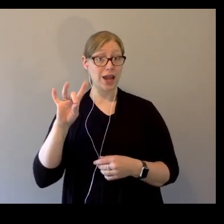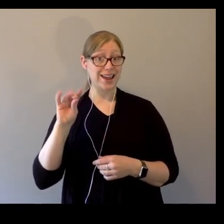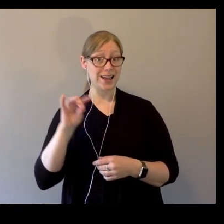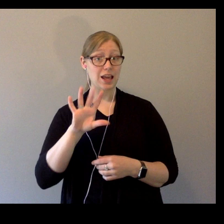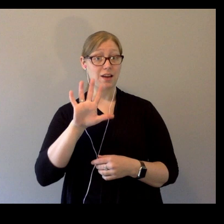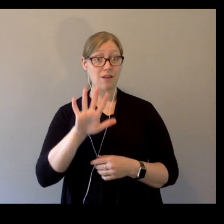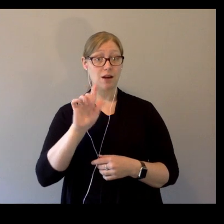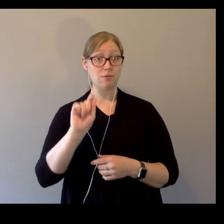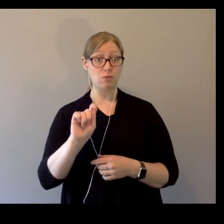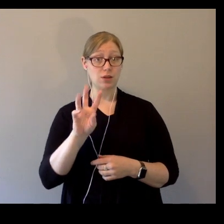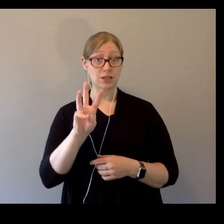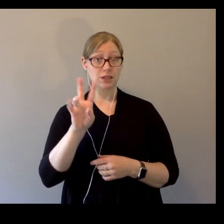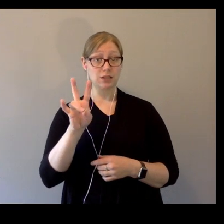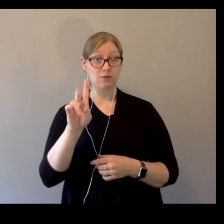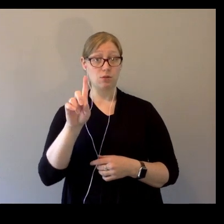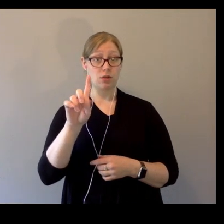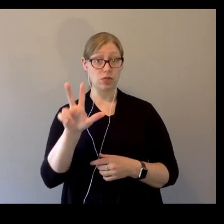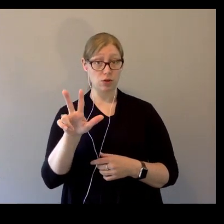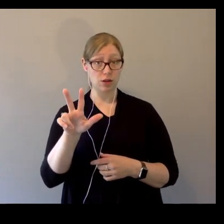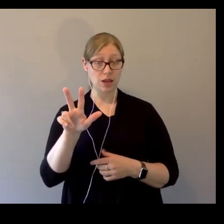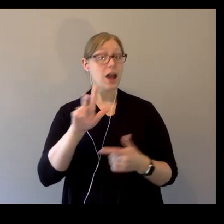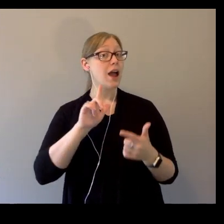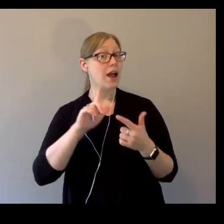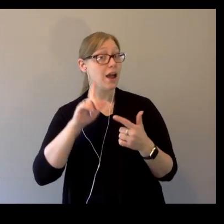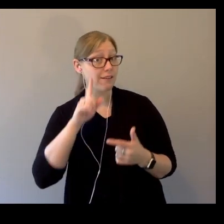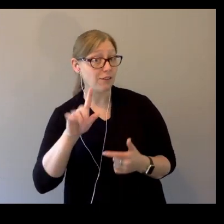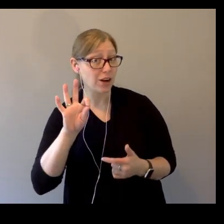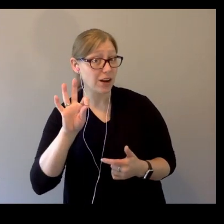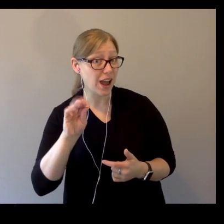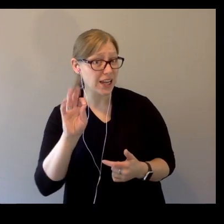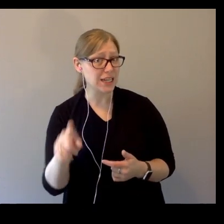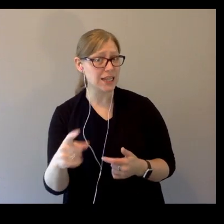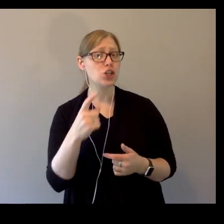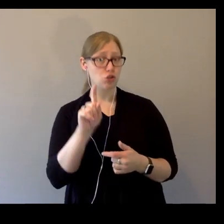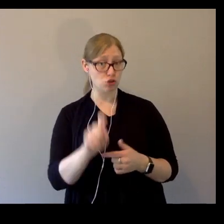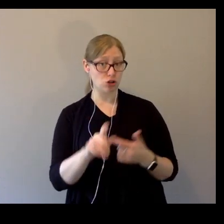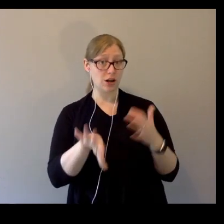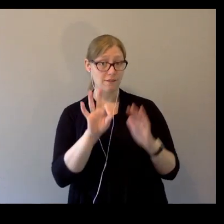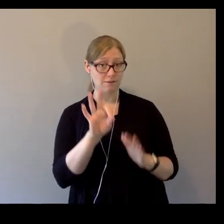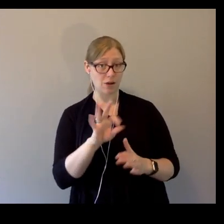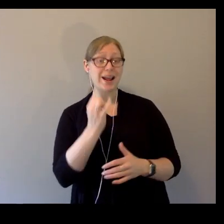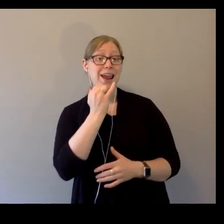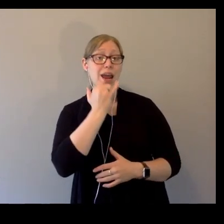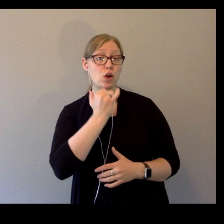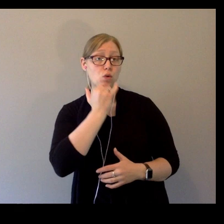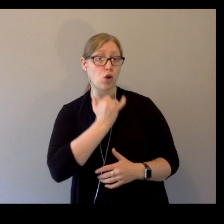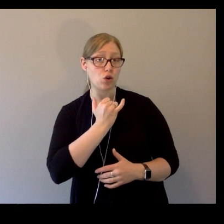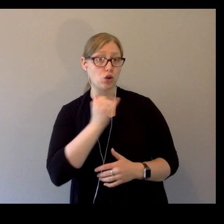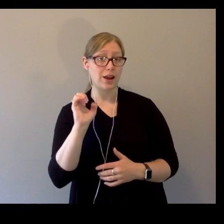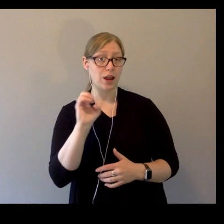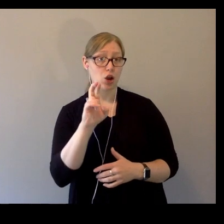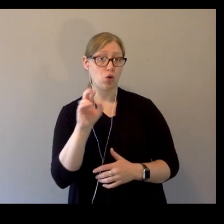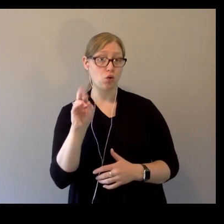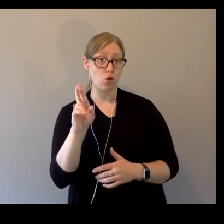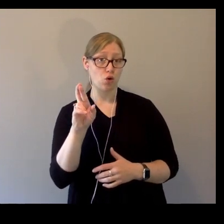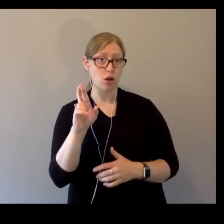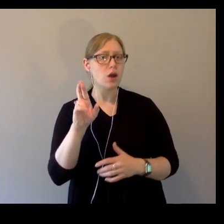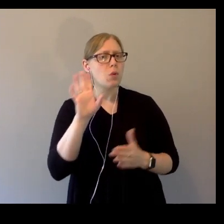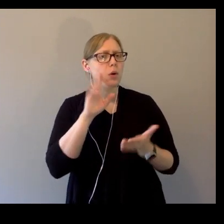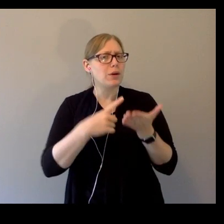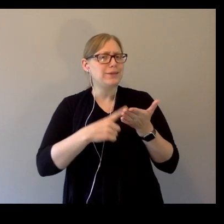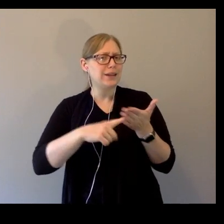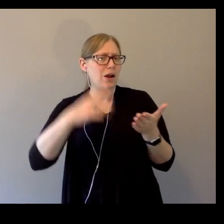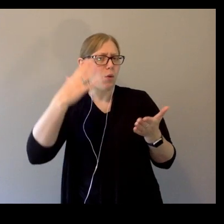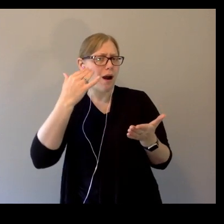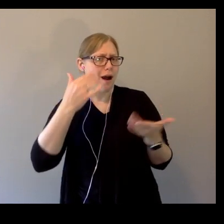is 5.6713. And the tangent of 90, you should have found that you got an error. And we'll talk about why that happens